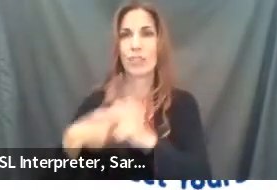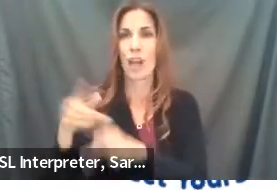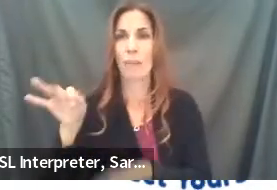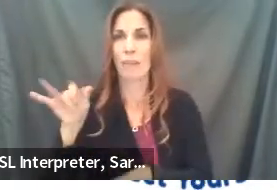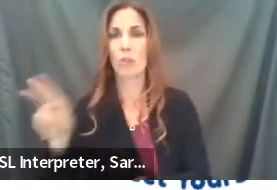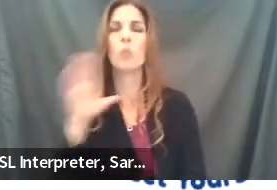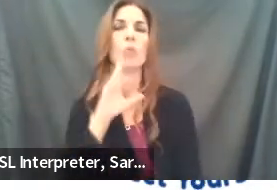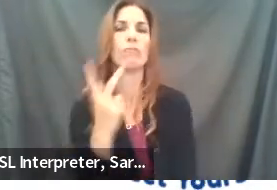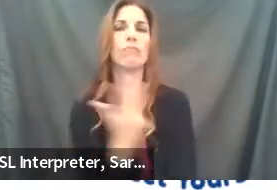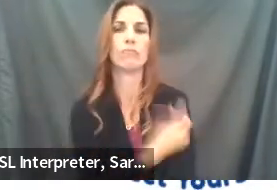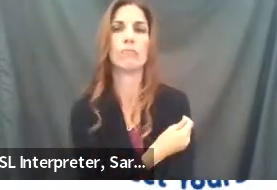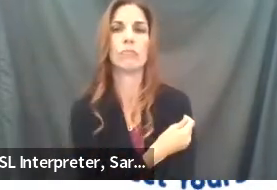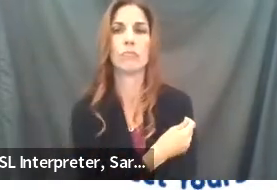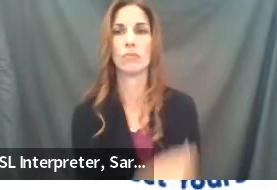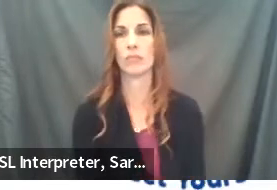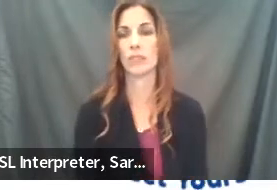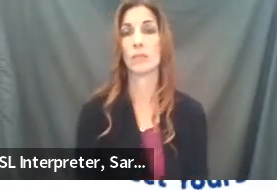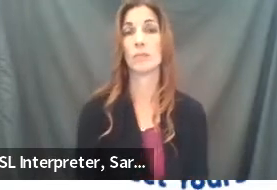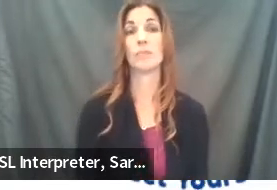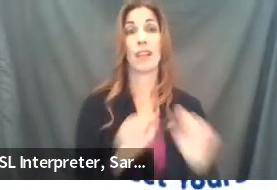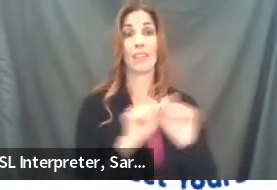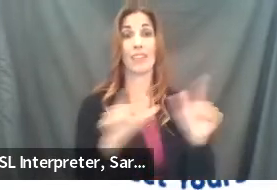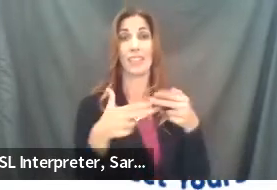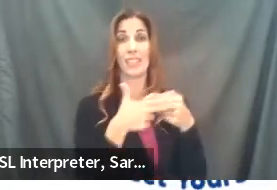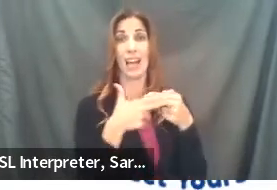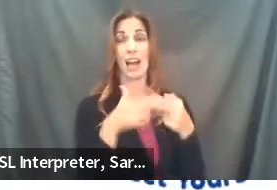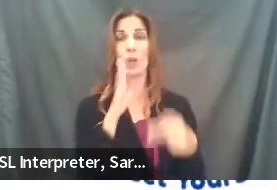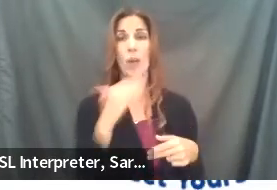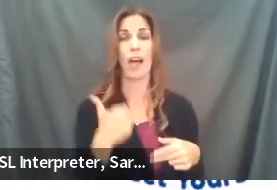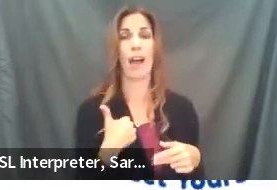On the slide, we have the bit.ly for